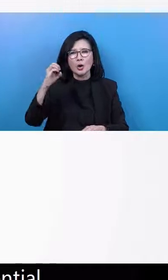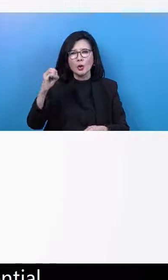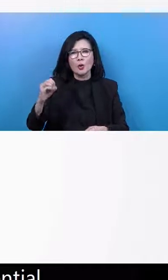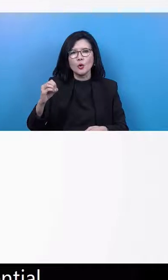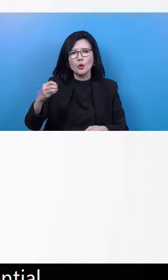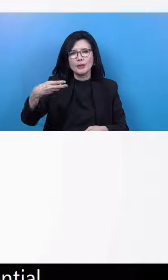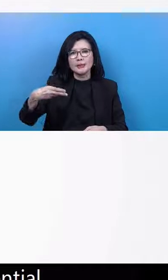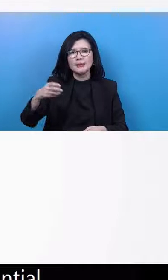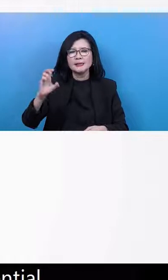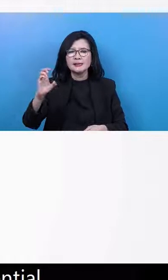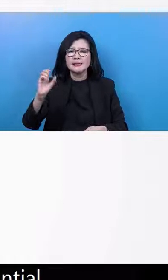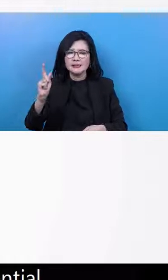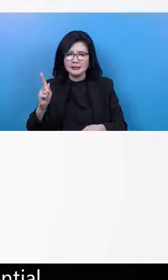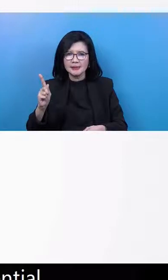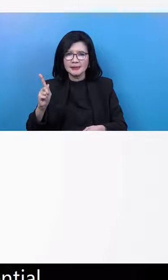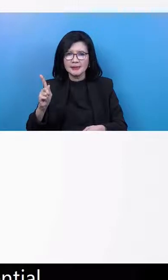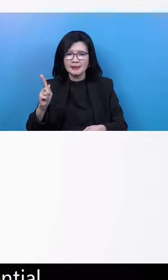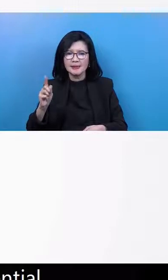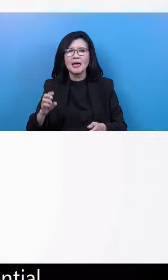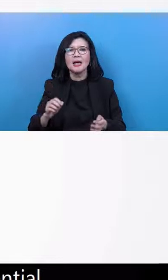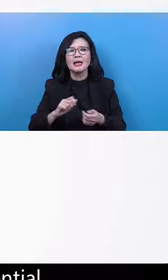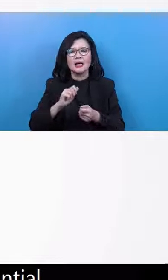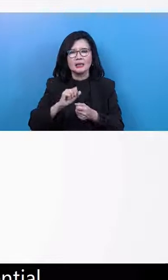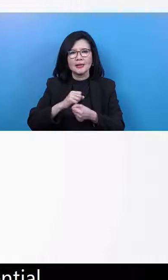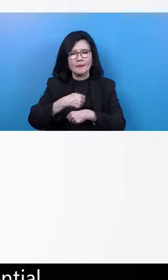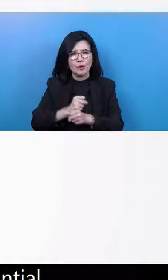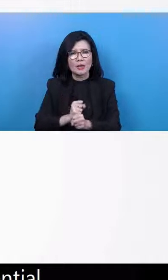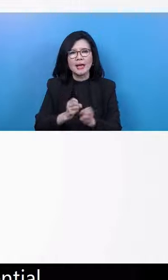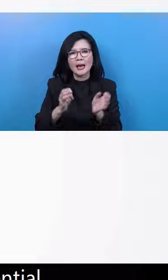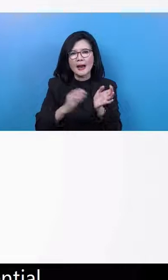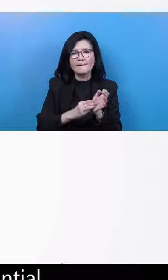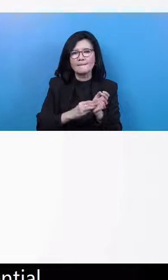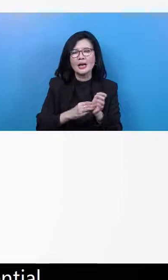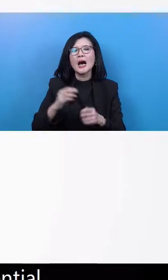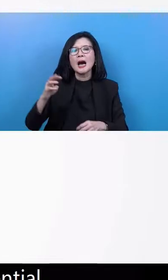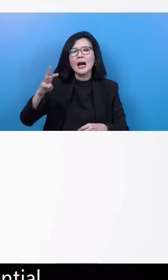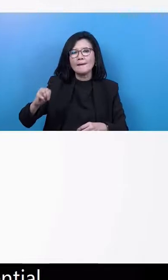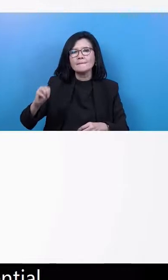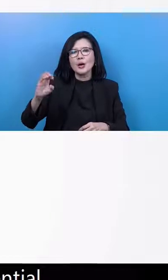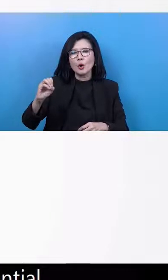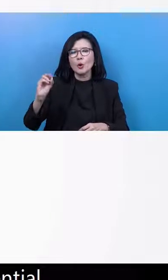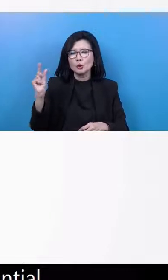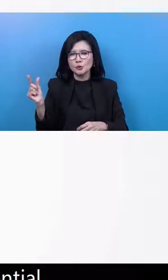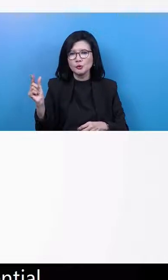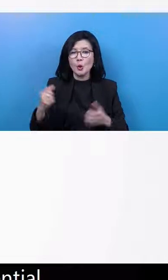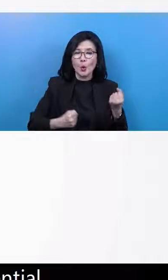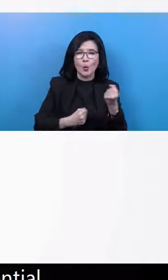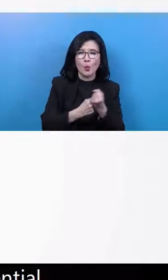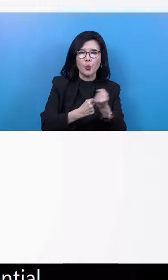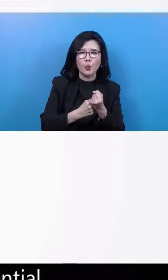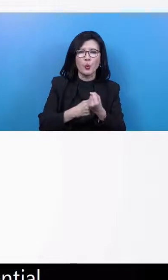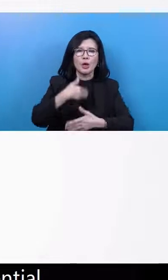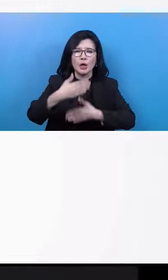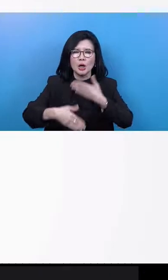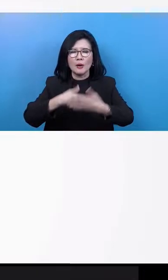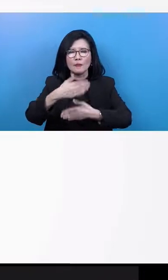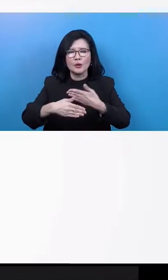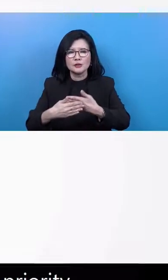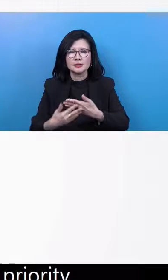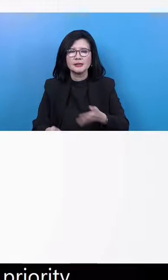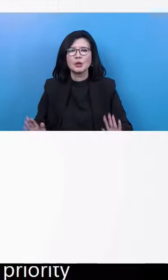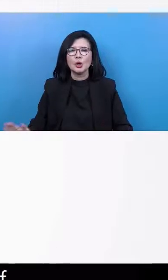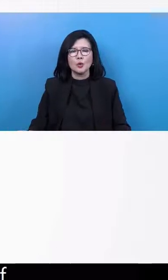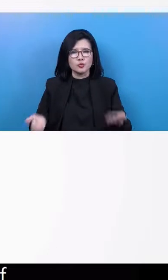collaborations in more than 35 policy areas that will support our recovery process. I would also like to highlight that one of the priority